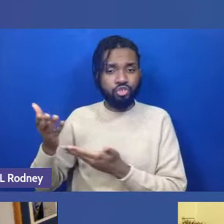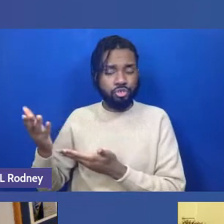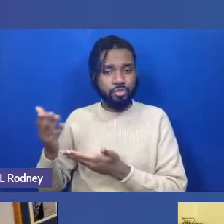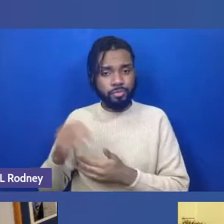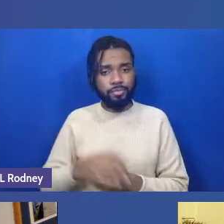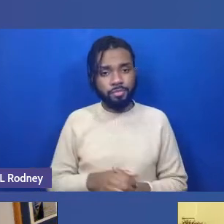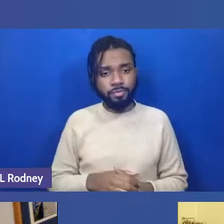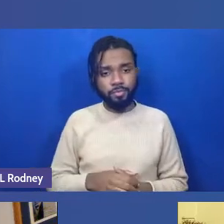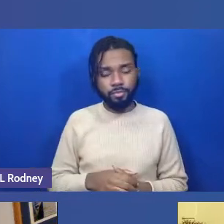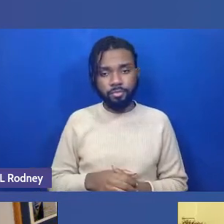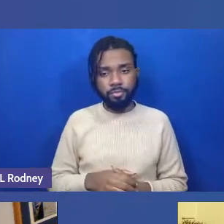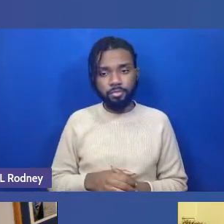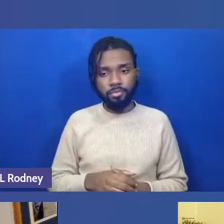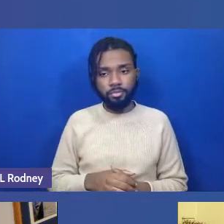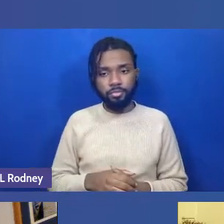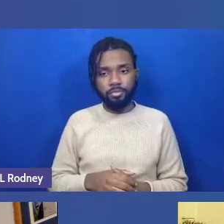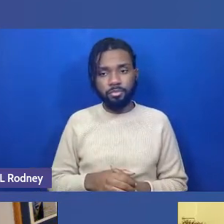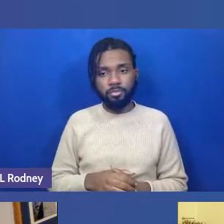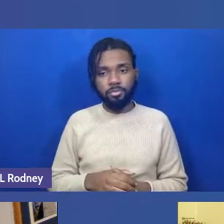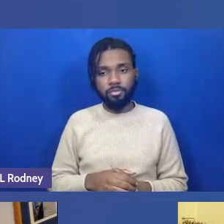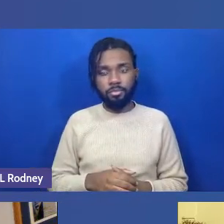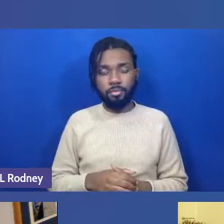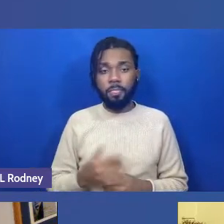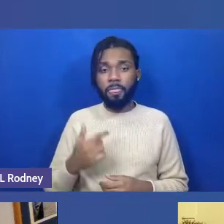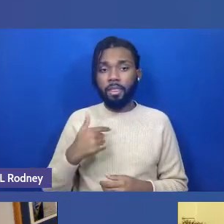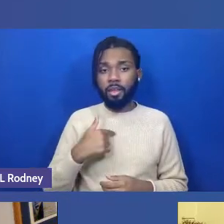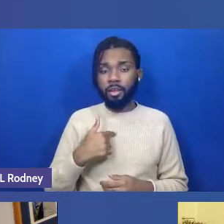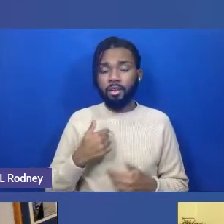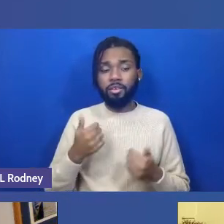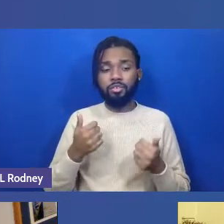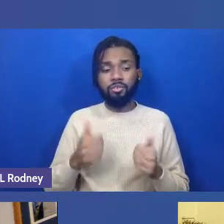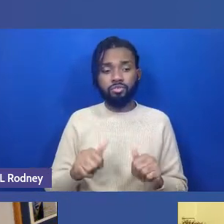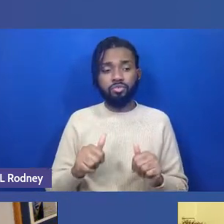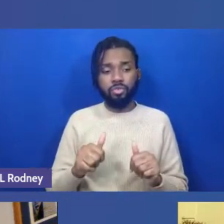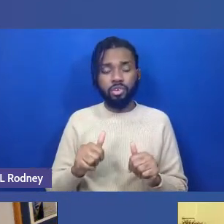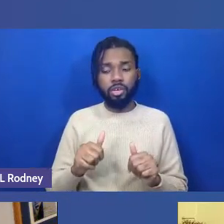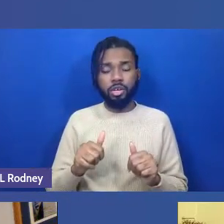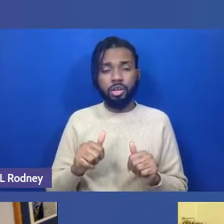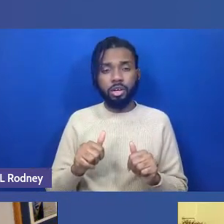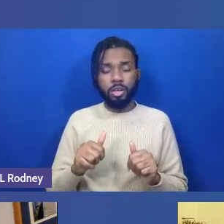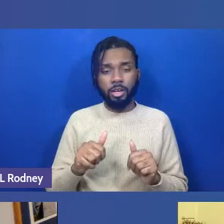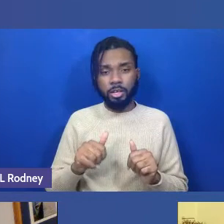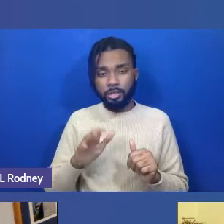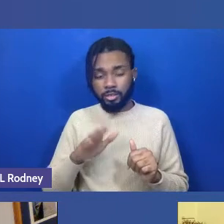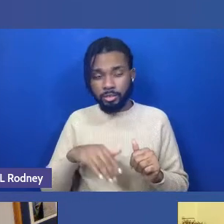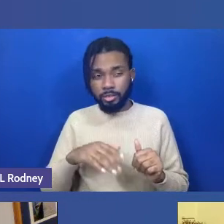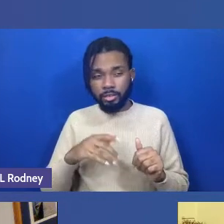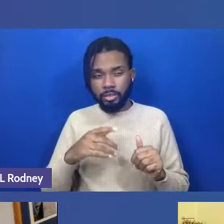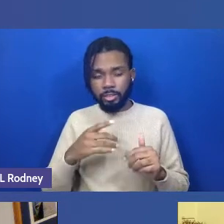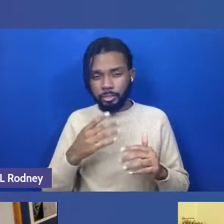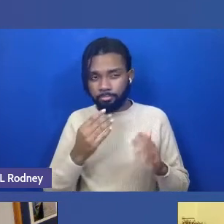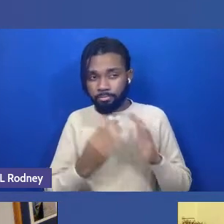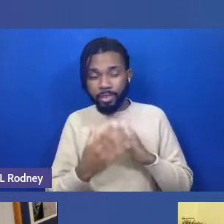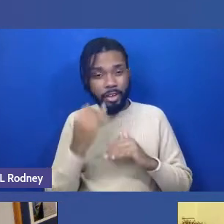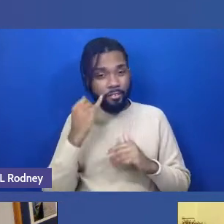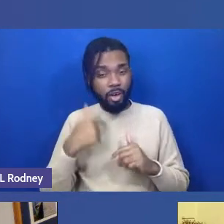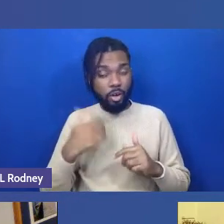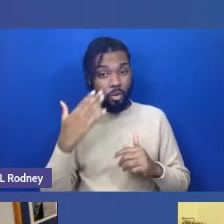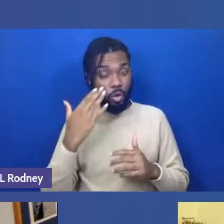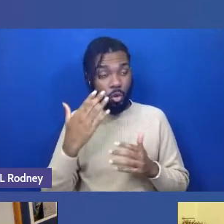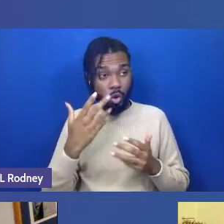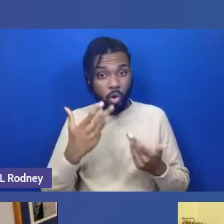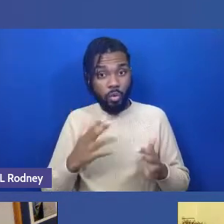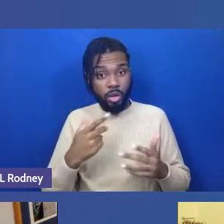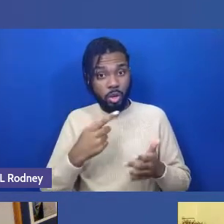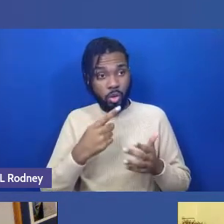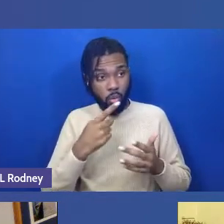And I think I try to signal if what you're going to pitch me, if I know right from the beginning that it isn't going to be a good